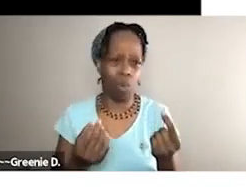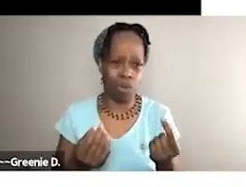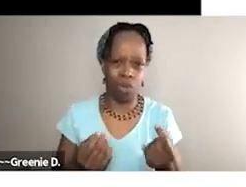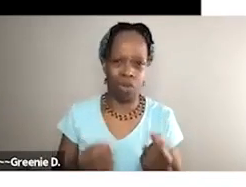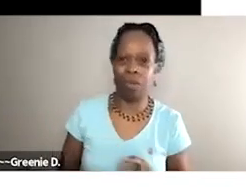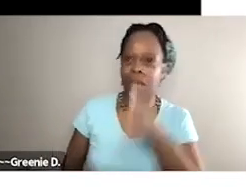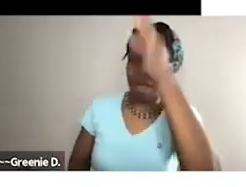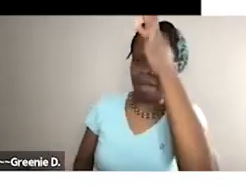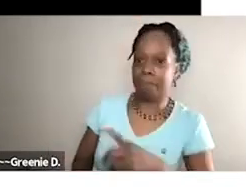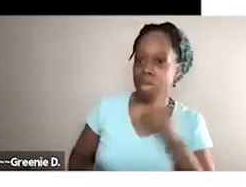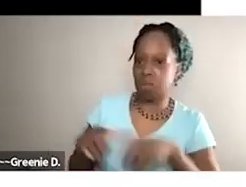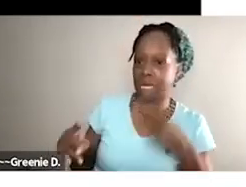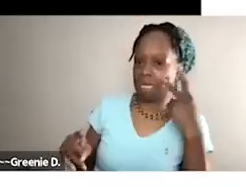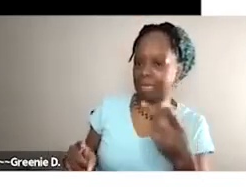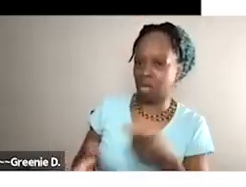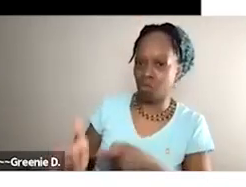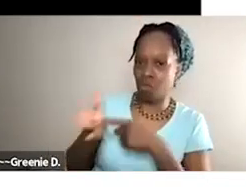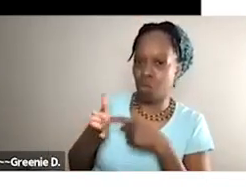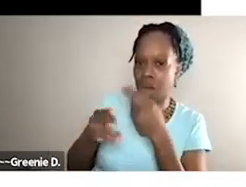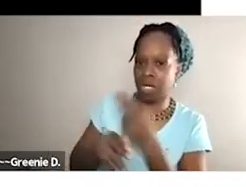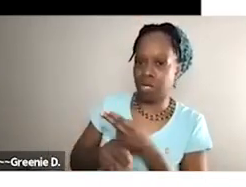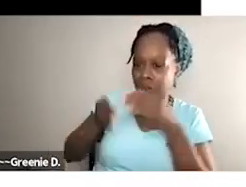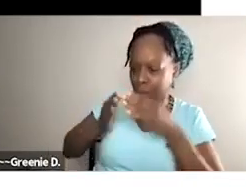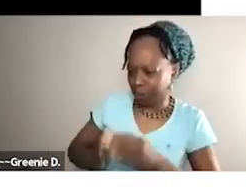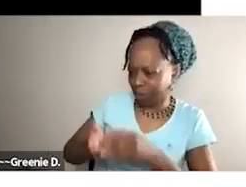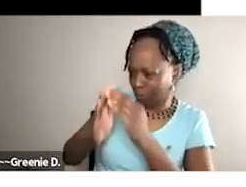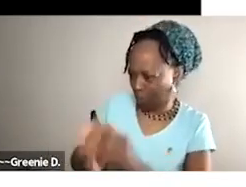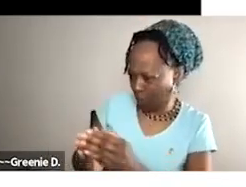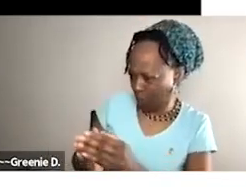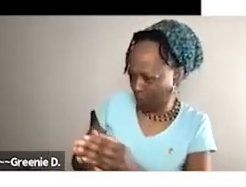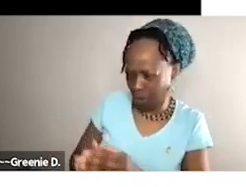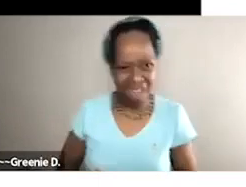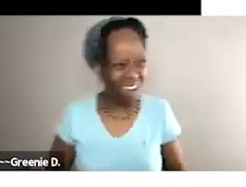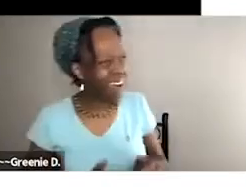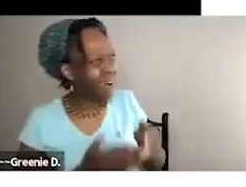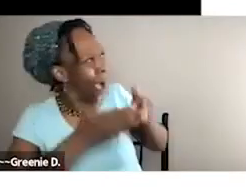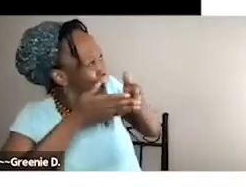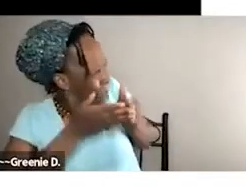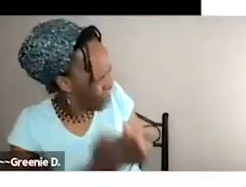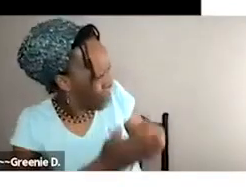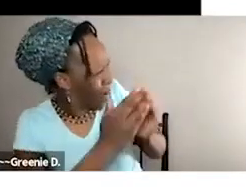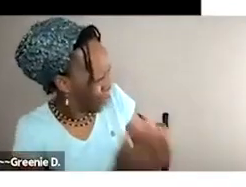boat? There's no accessible train. You have to take the Bagel Ferry.